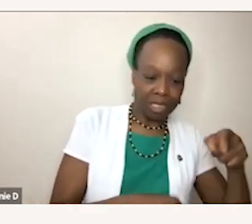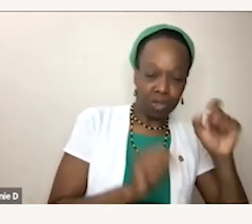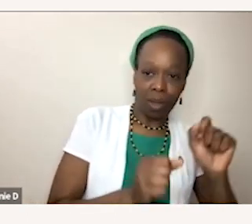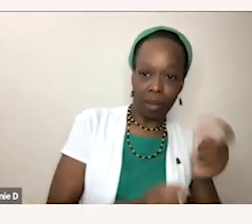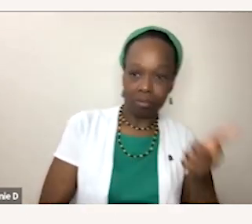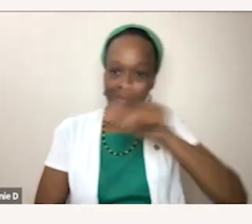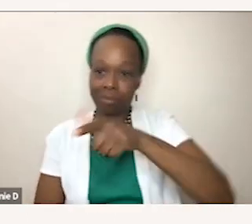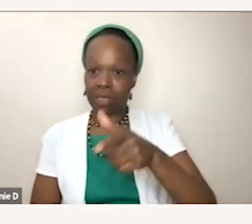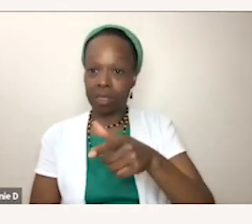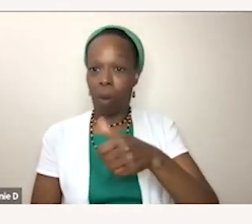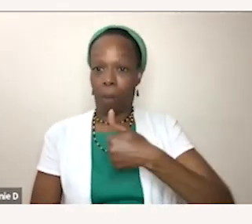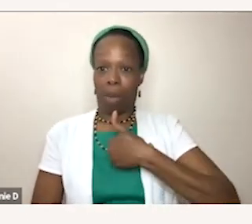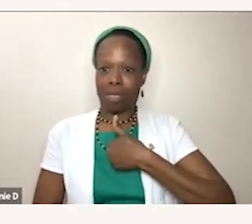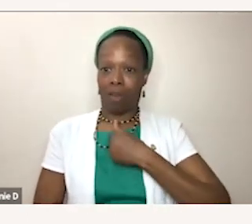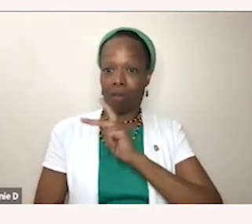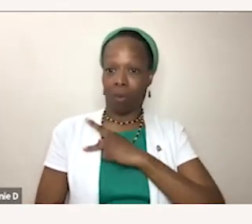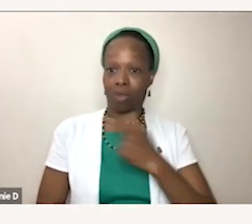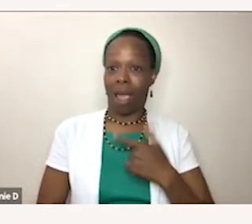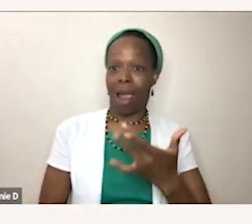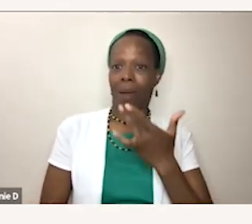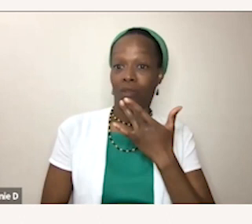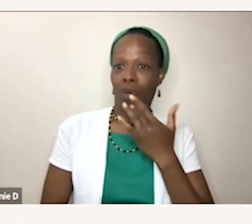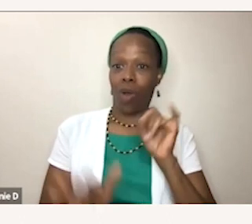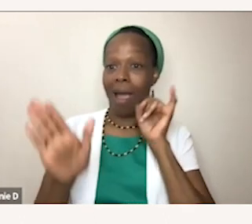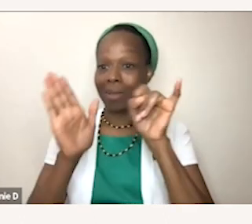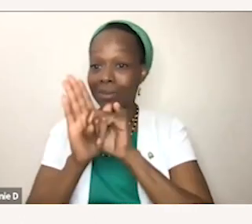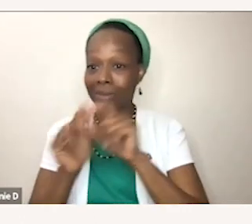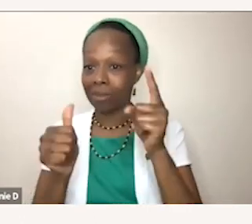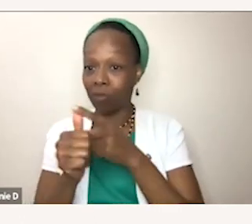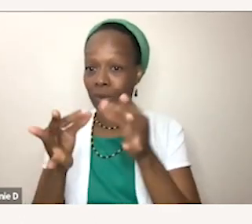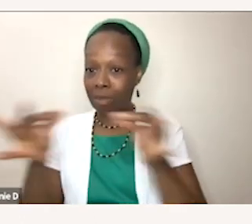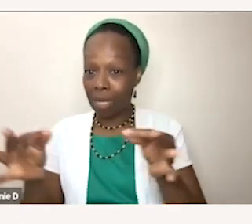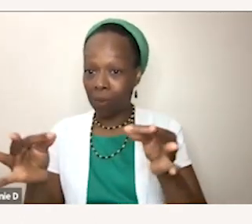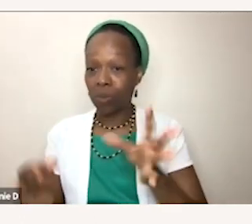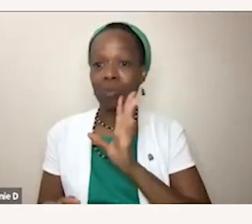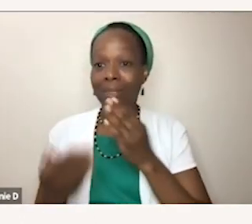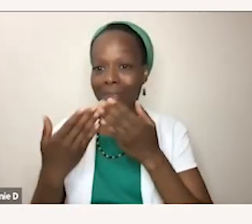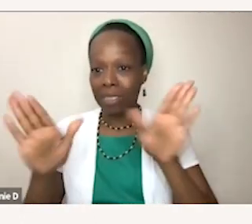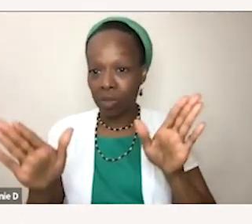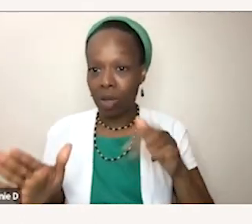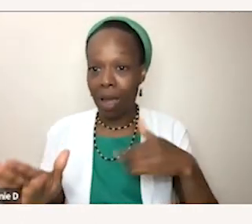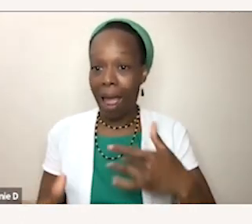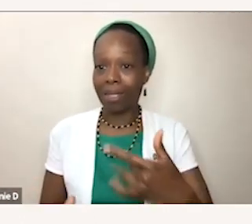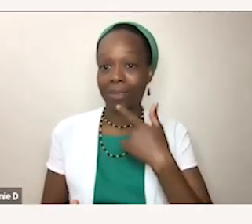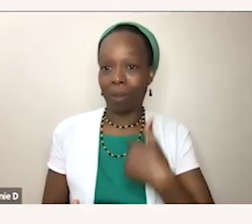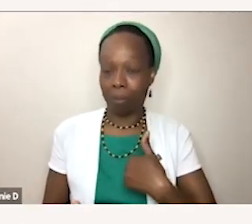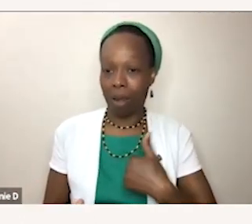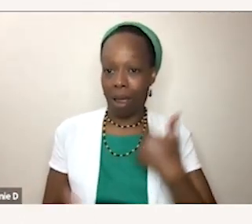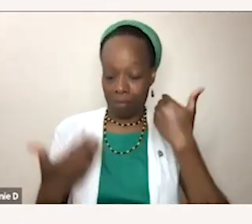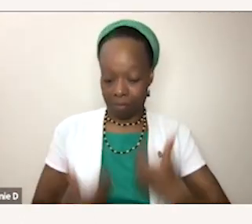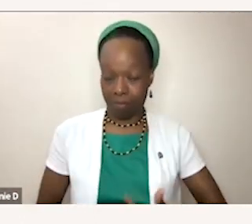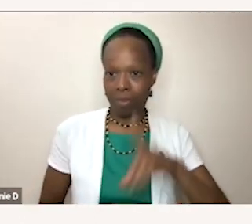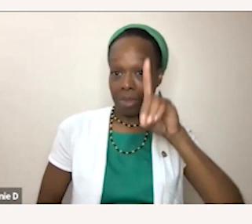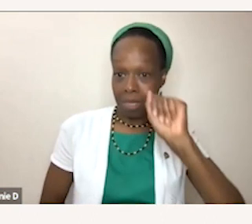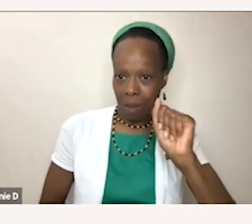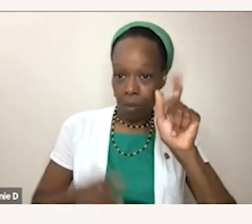I tend to prefer identity first language when speaking generally. So I would refer to myself as a disabled person almost